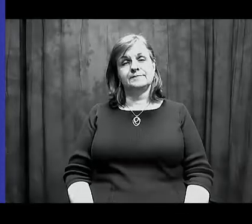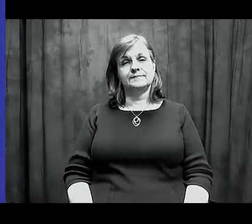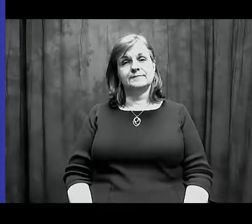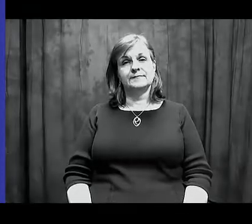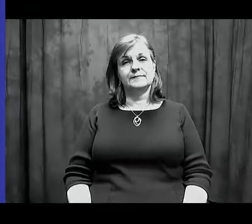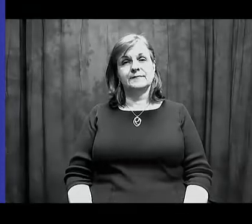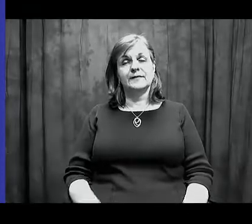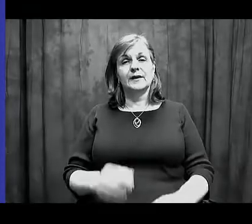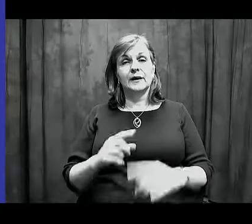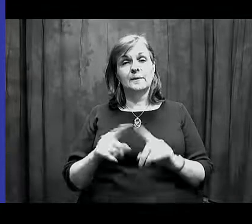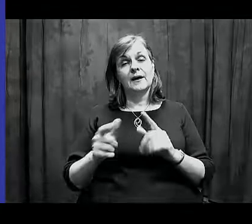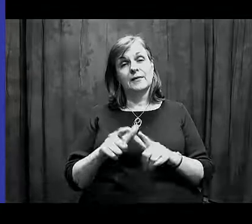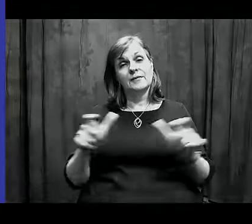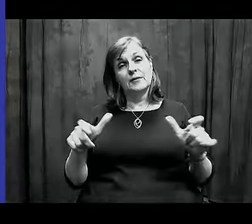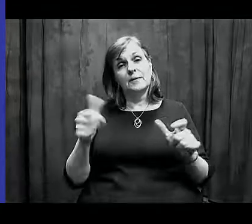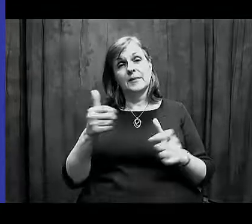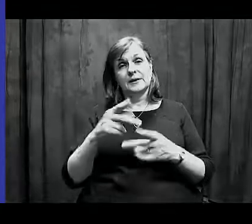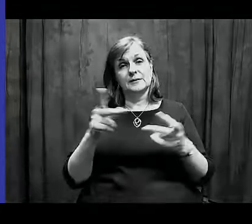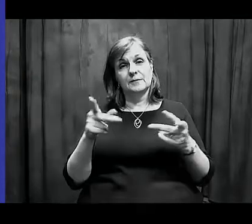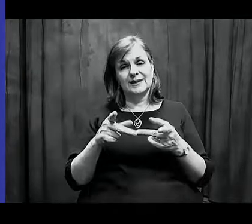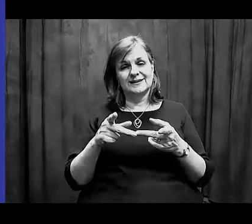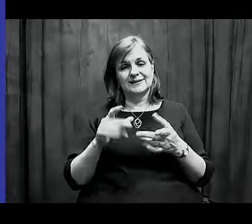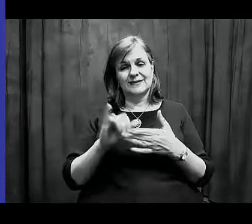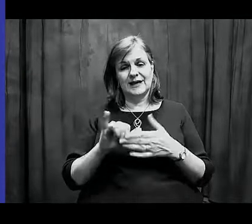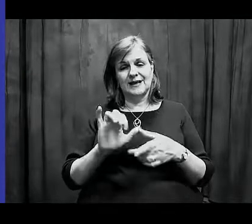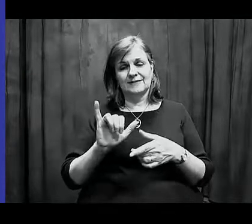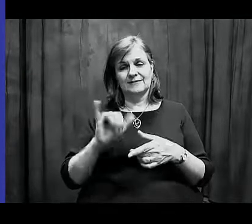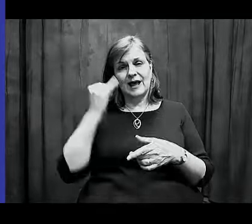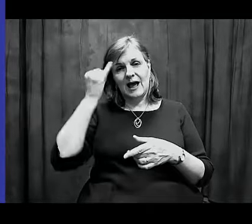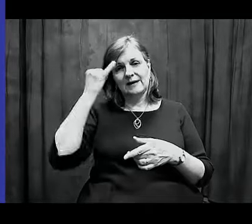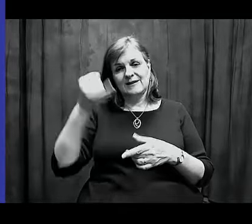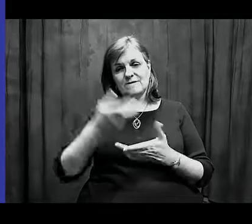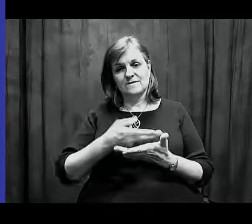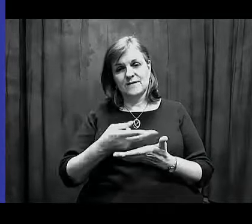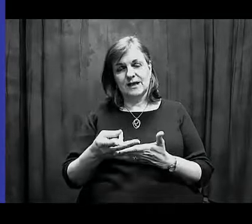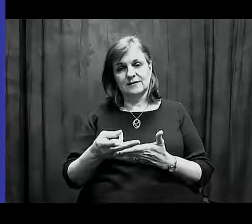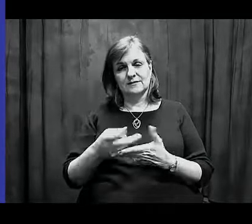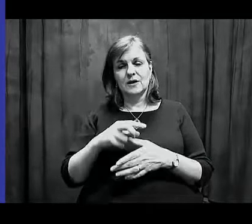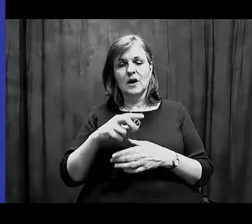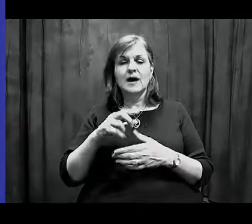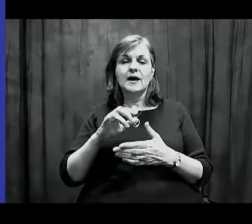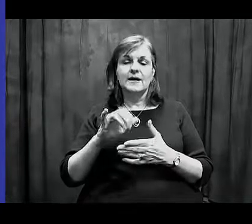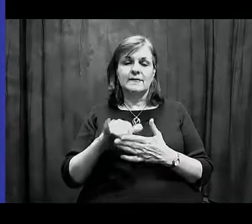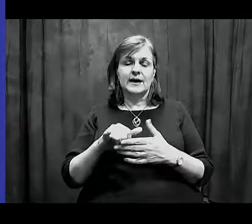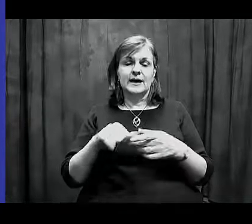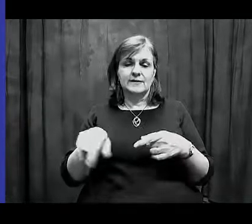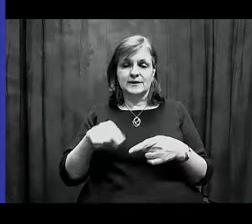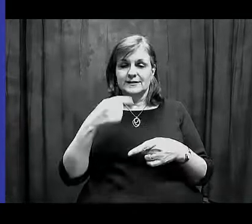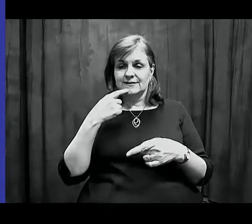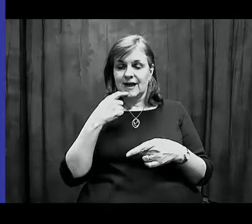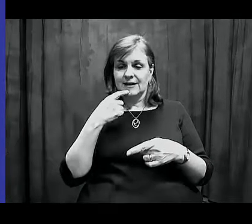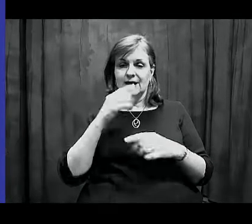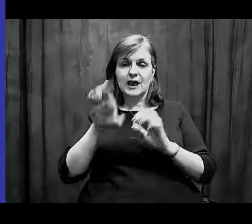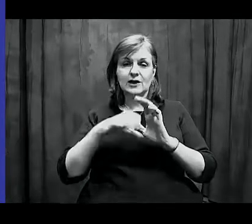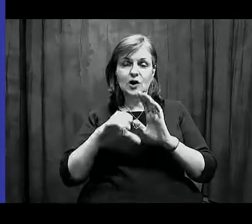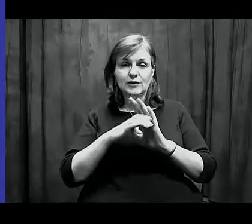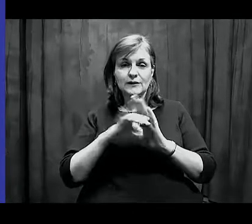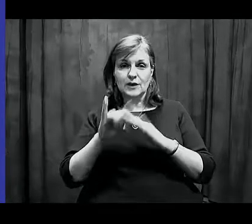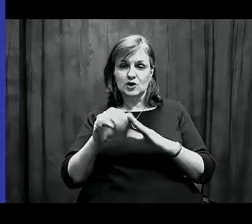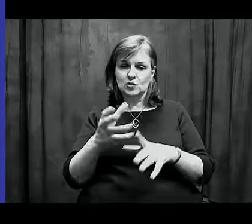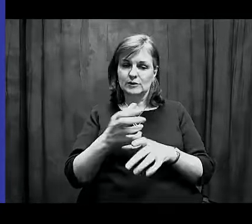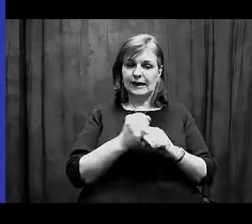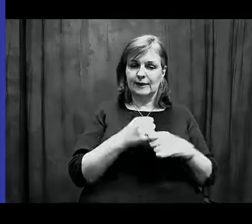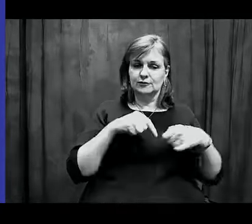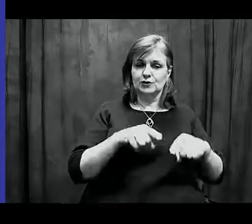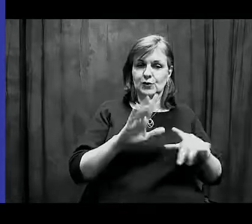chromosomes. But the biggest place where this has failed is the idea that characteristics